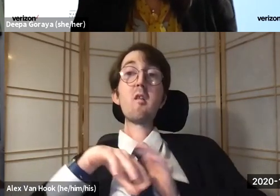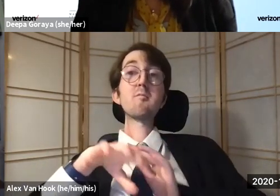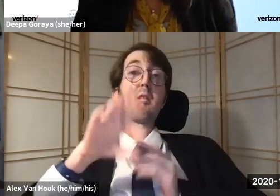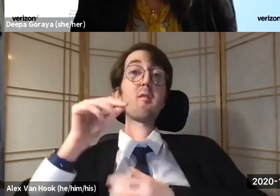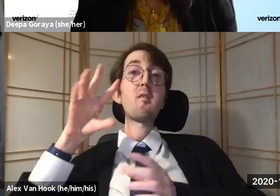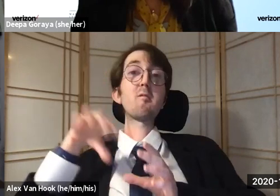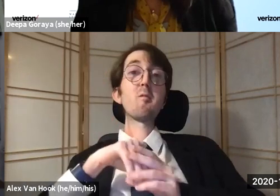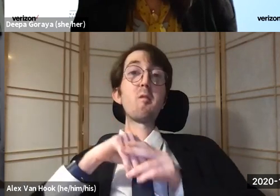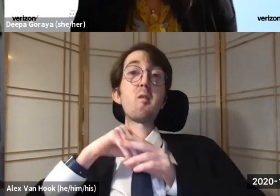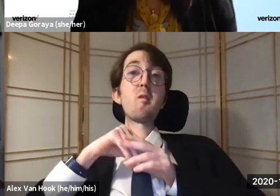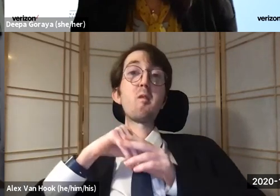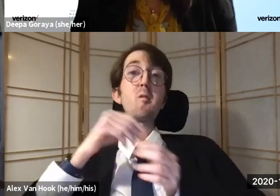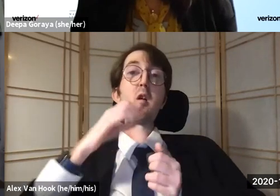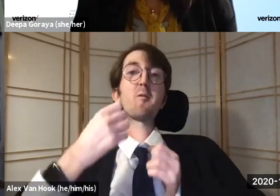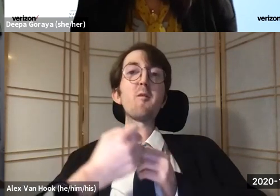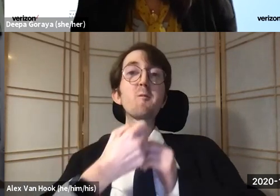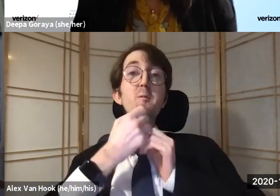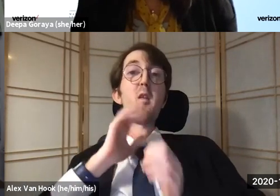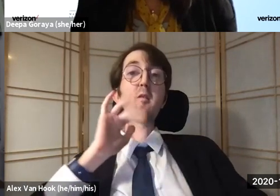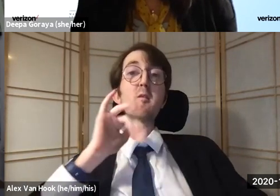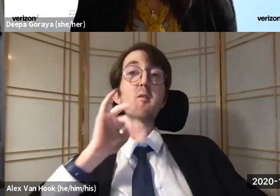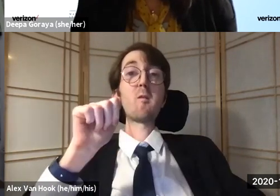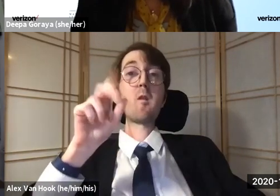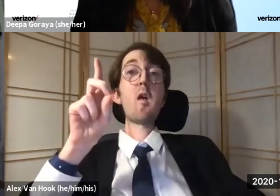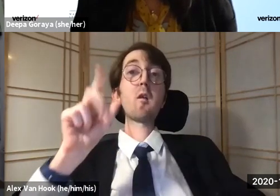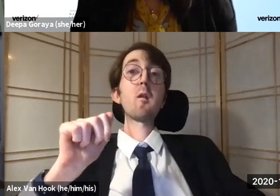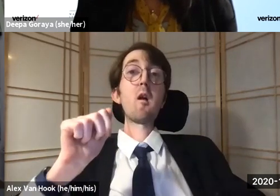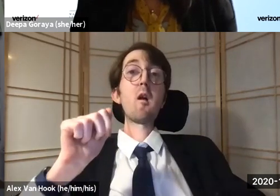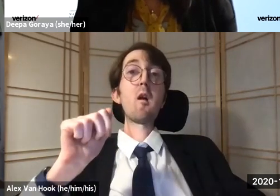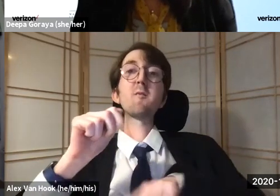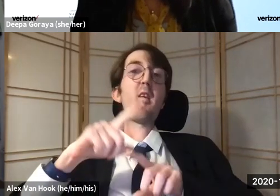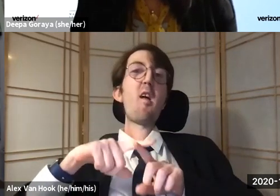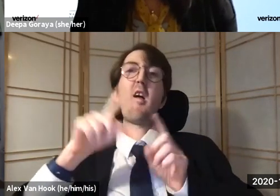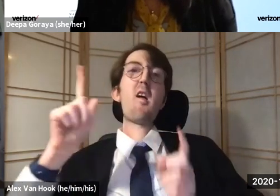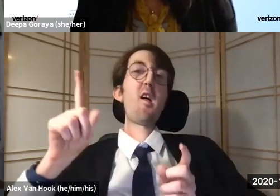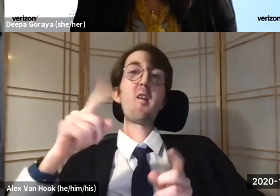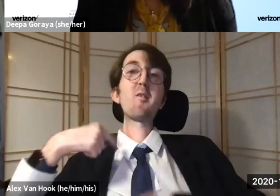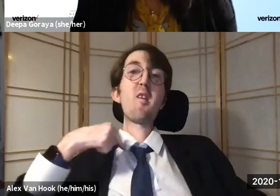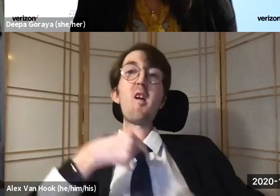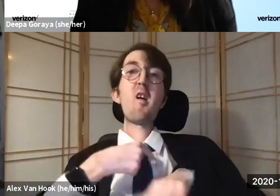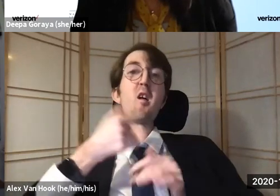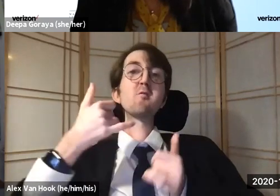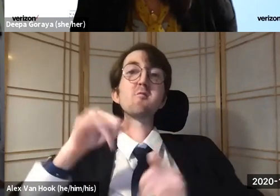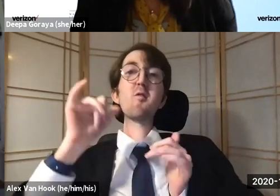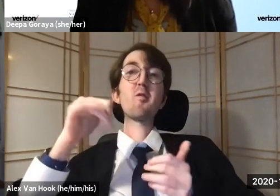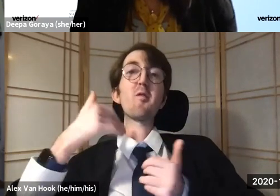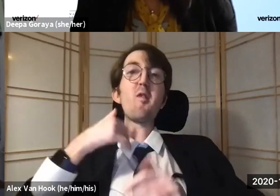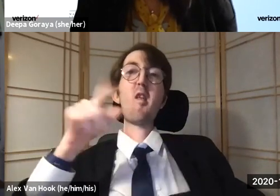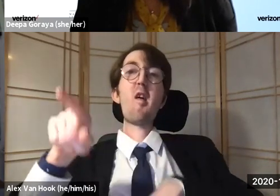of society more accessible, in conclusion, the ADA has boosted that